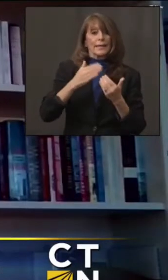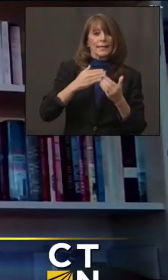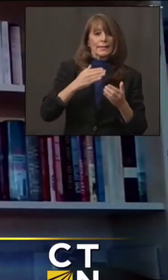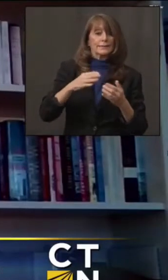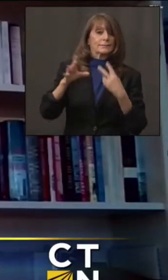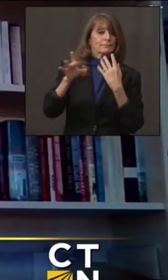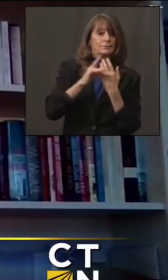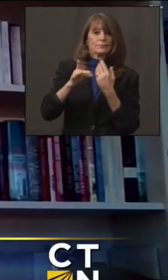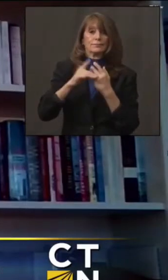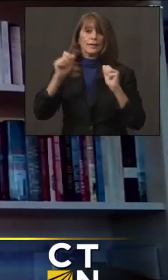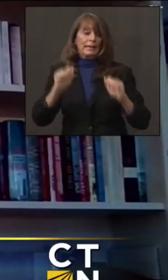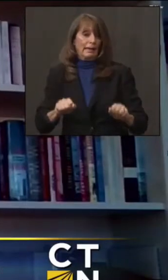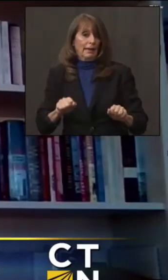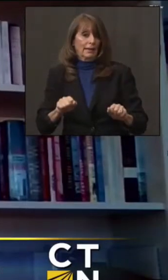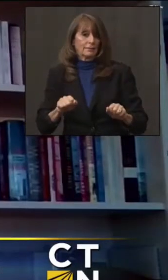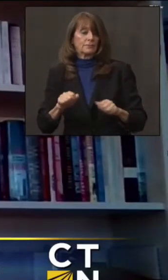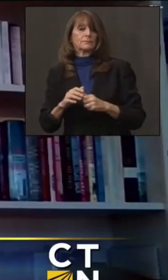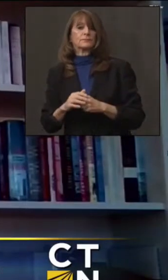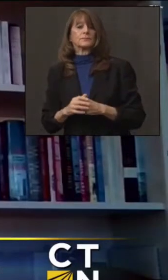of 2021.